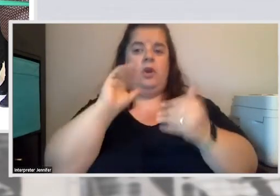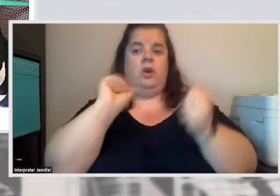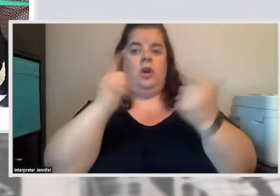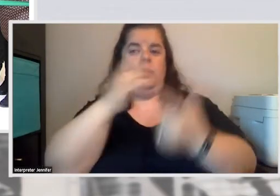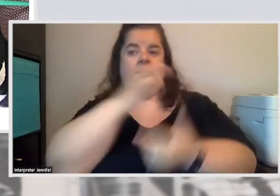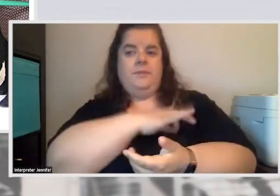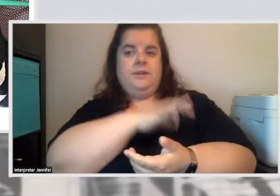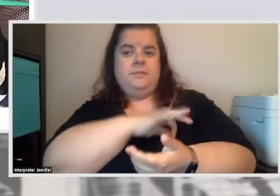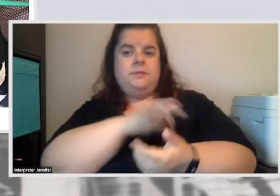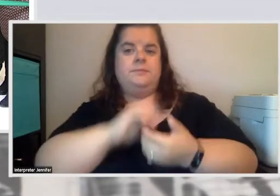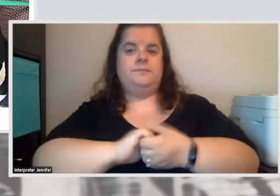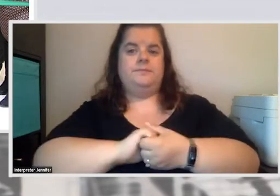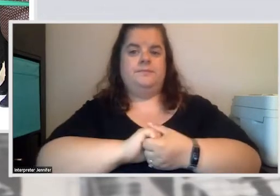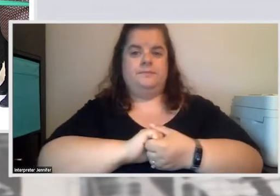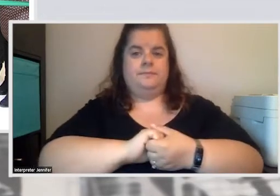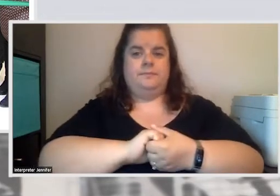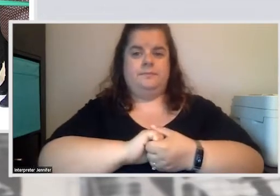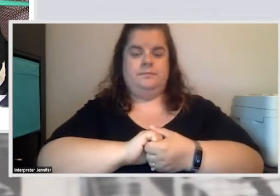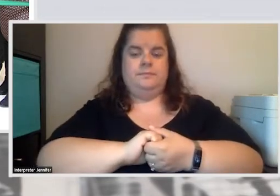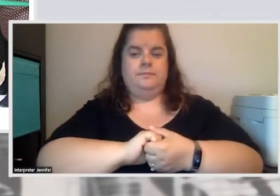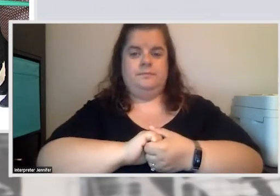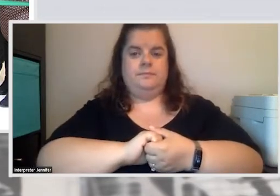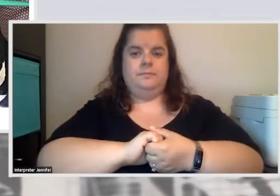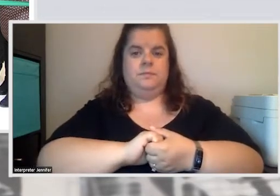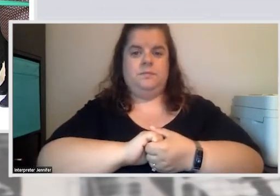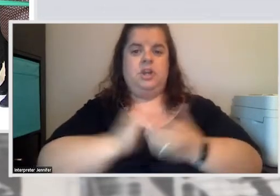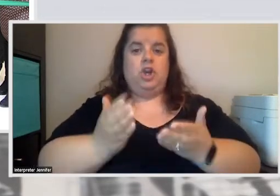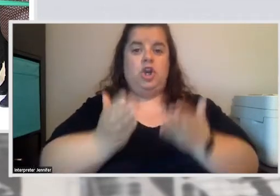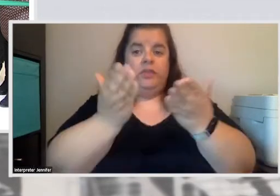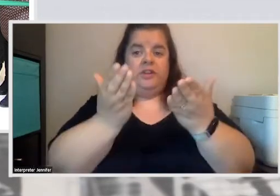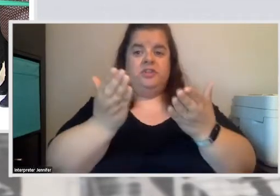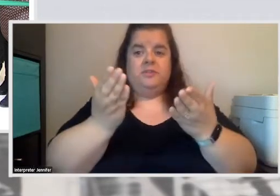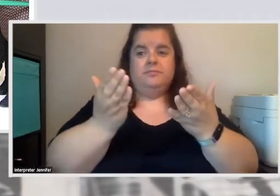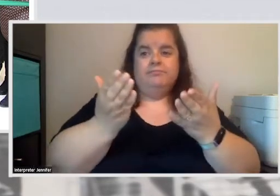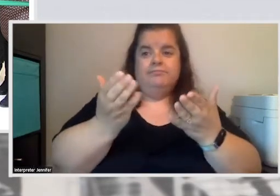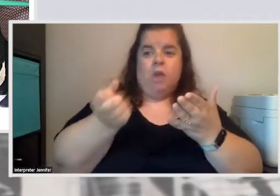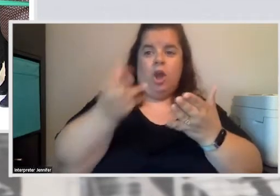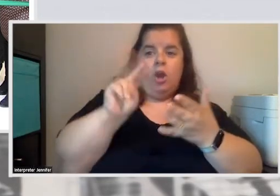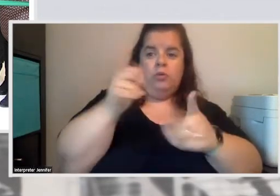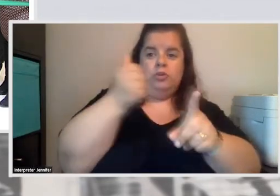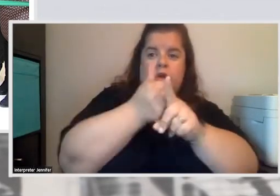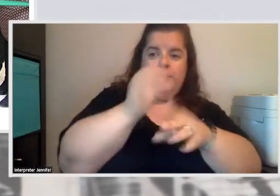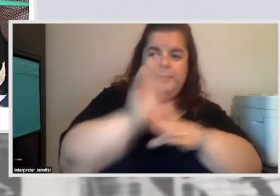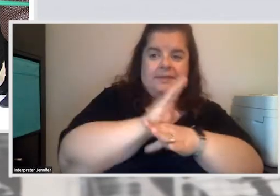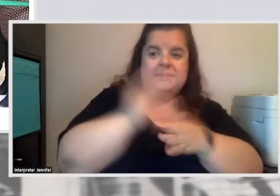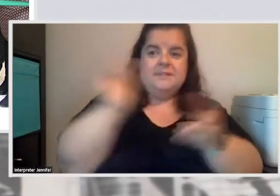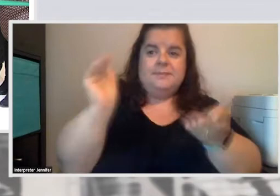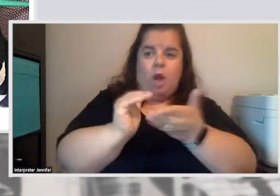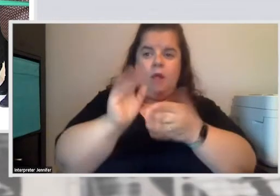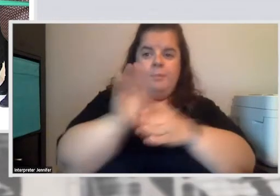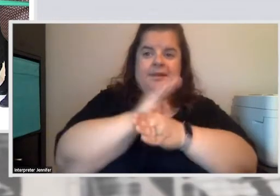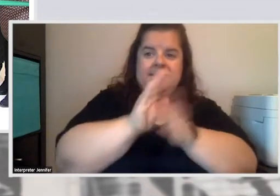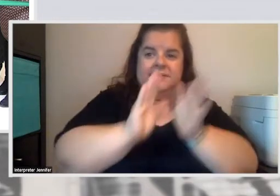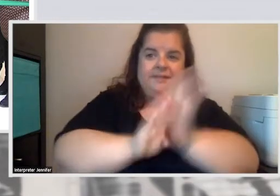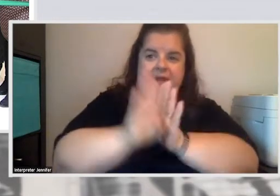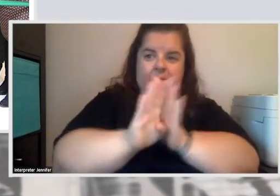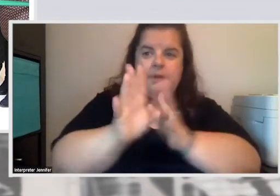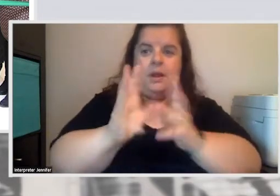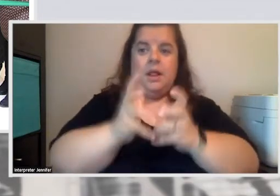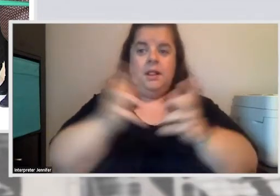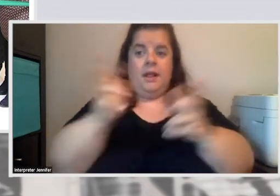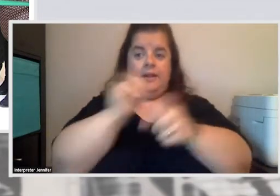average Pittsburgher, encouraging entrepreneurship and small business development. A lot of our work goes